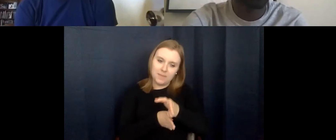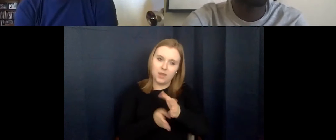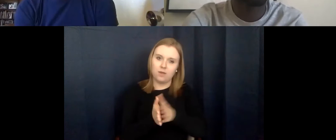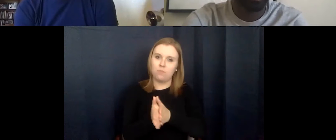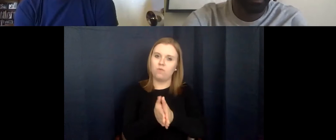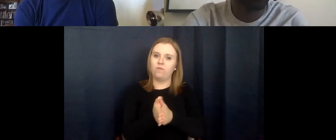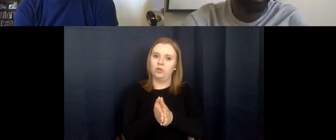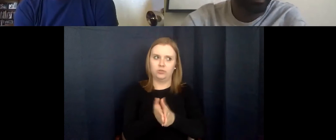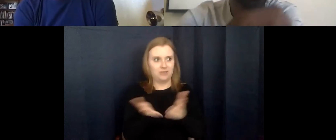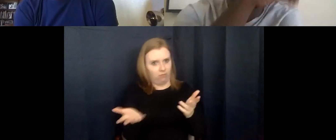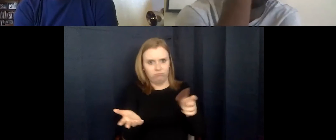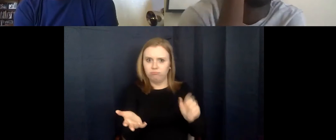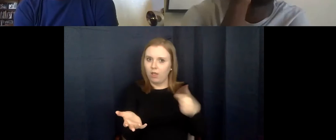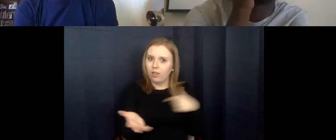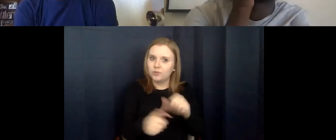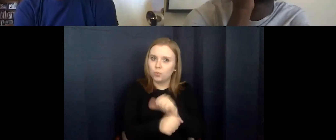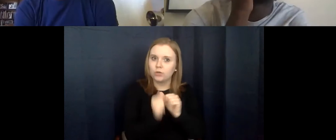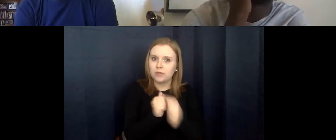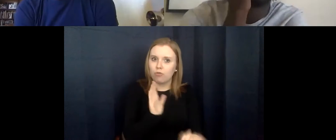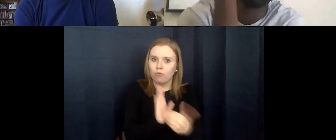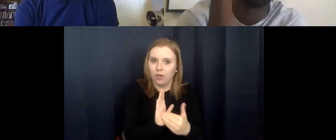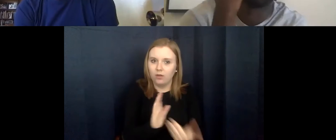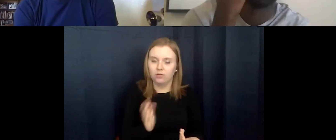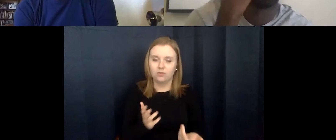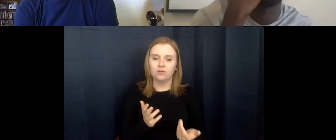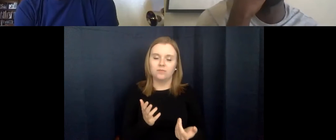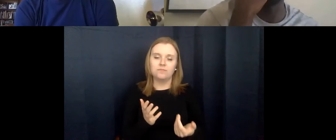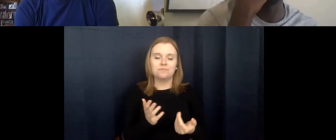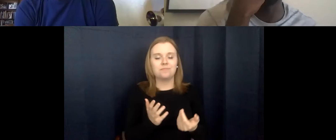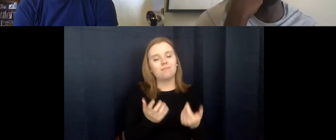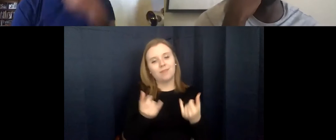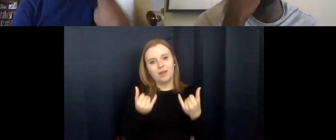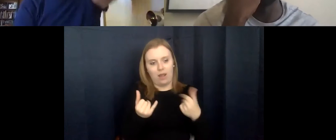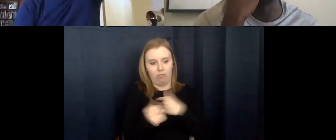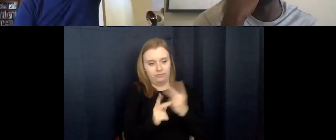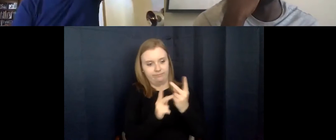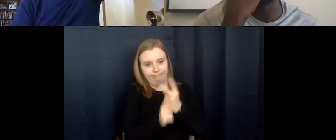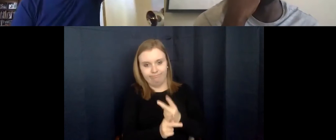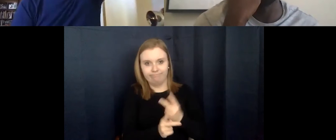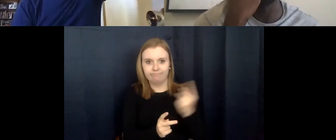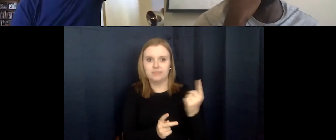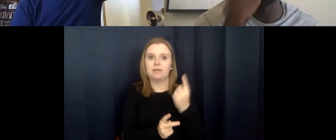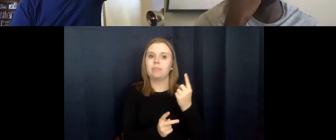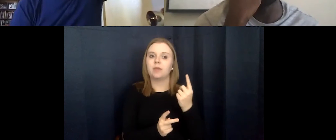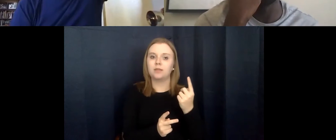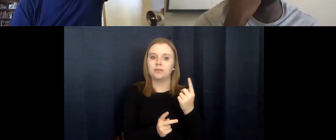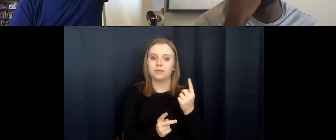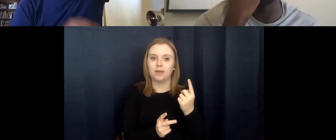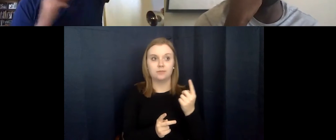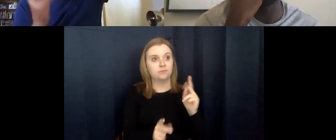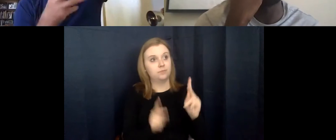yeah, let's work together again. And now let's figure out something that somebody will give us some